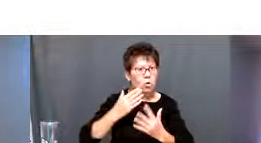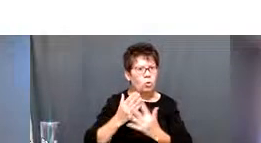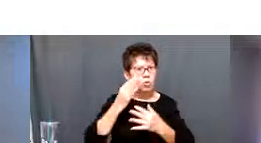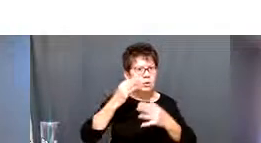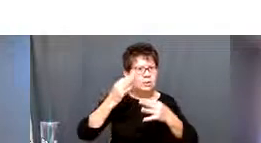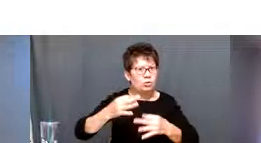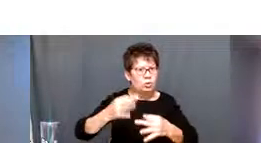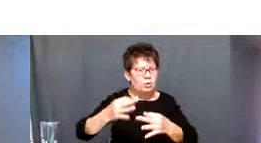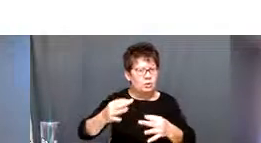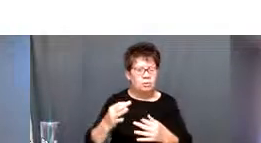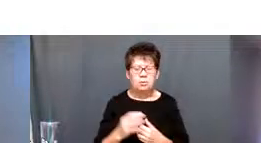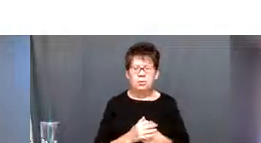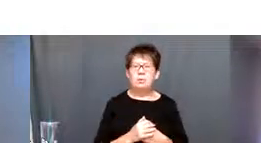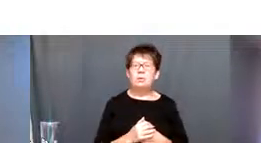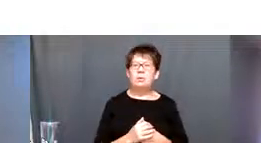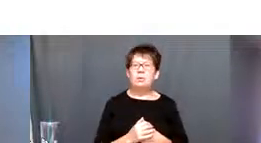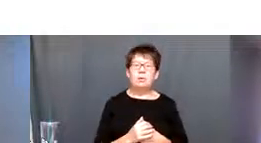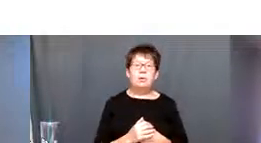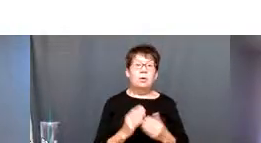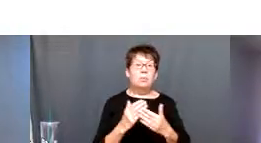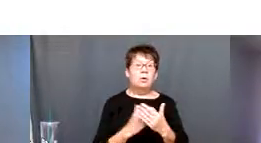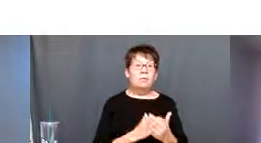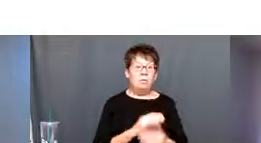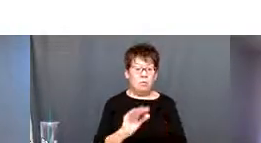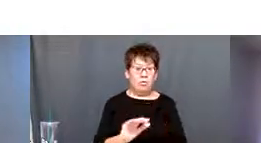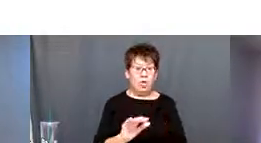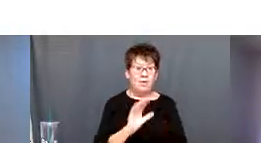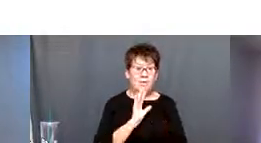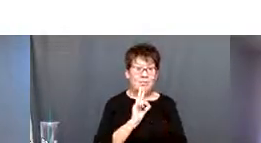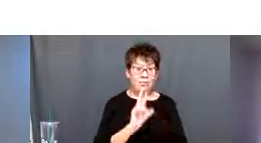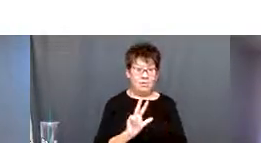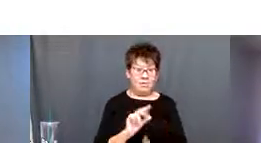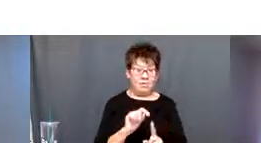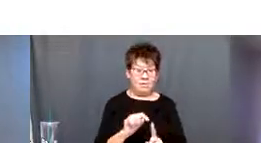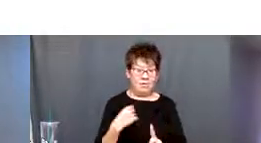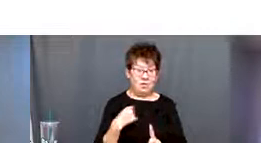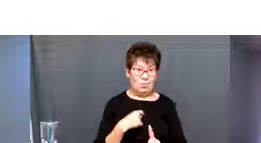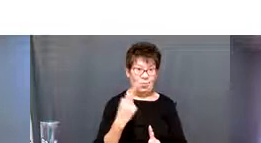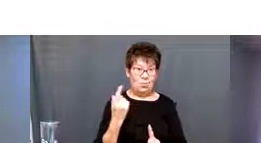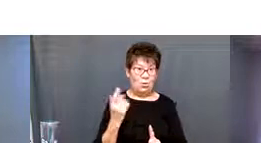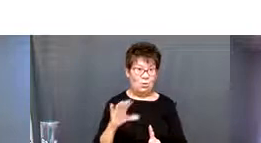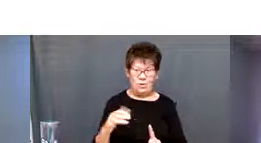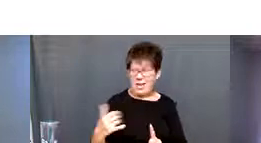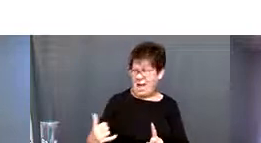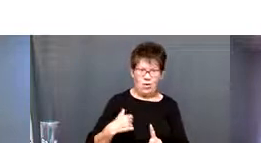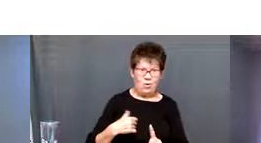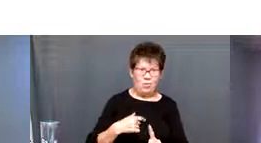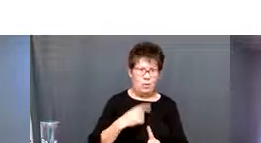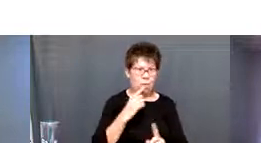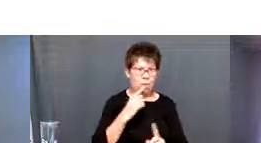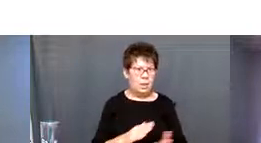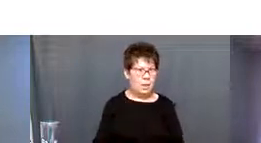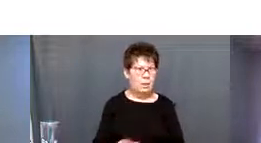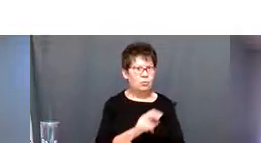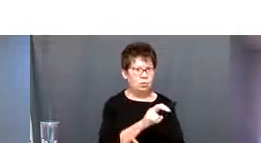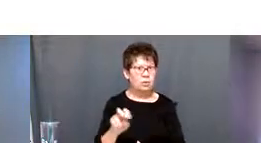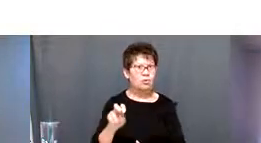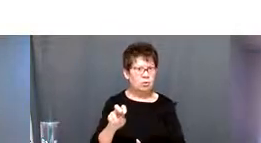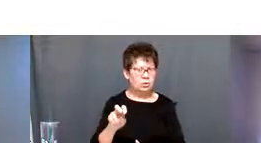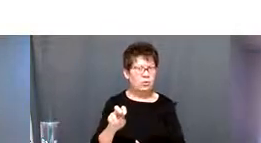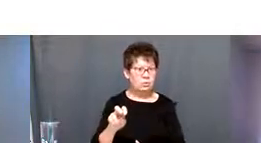time. First of all, before your child turns 3, we're going to do what we do now. We will plan for transition. Right